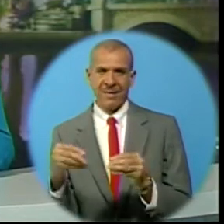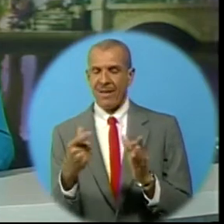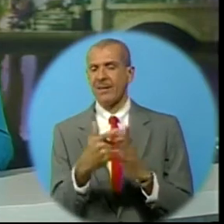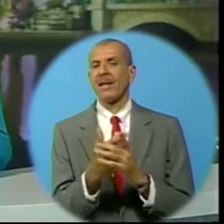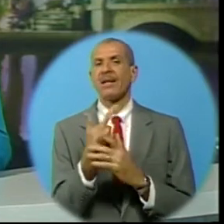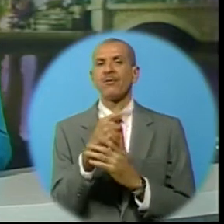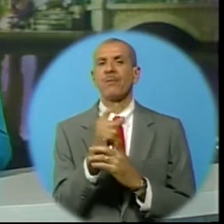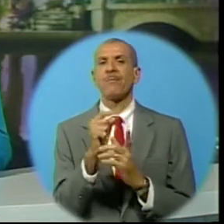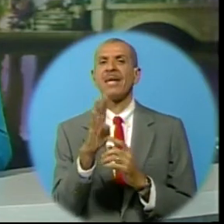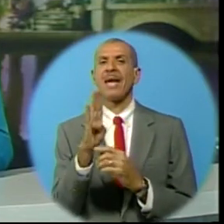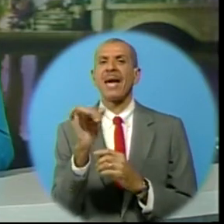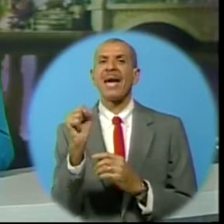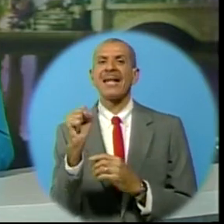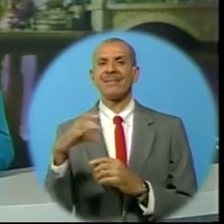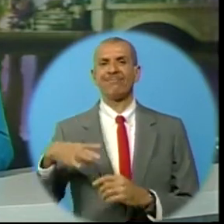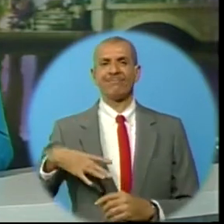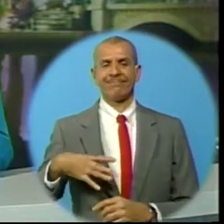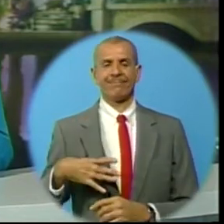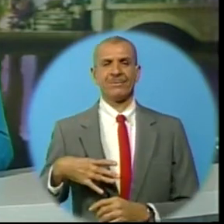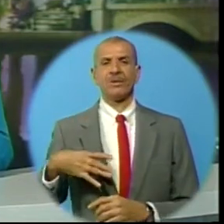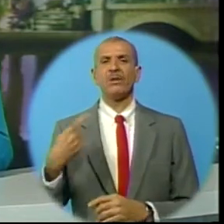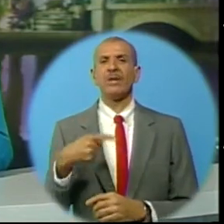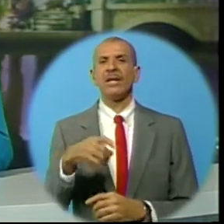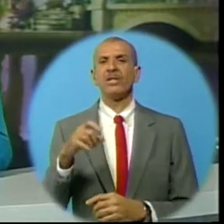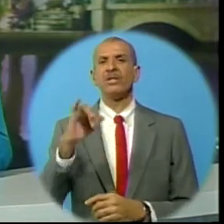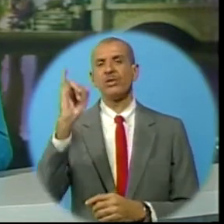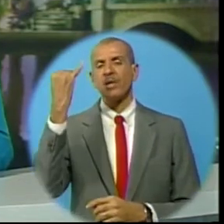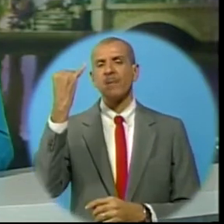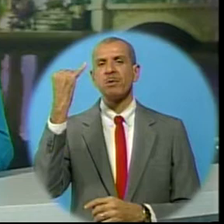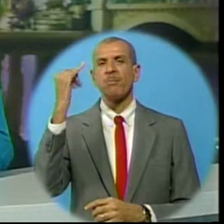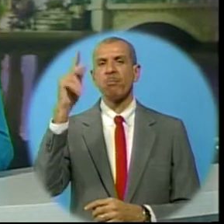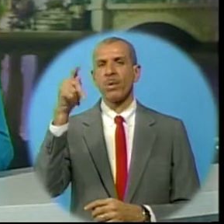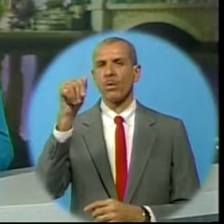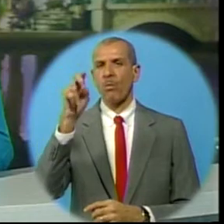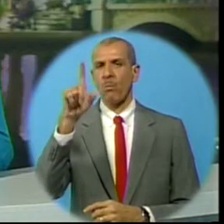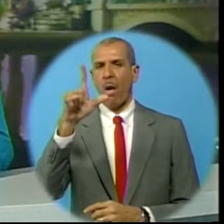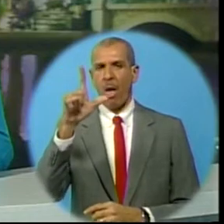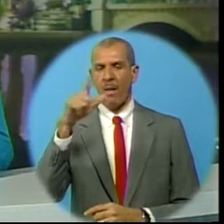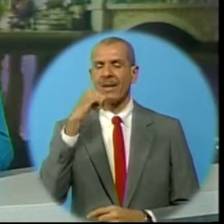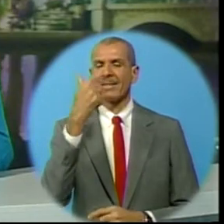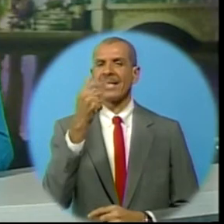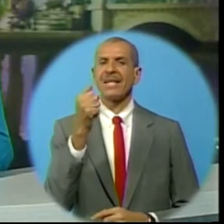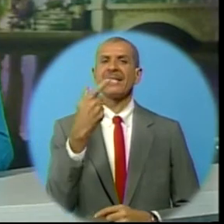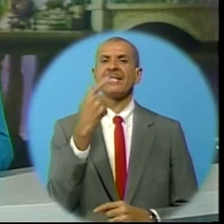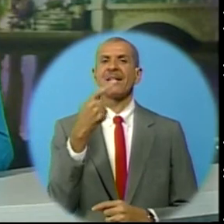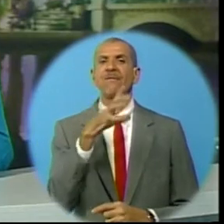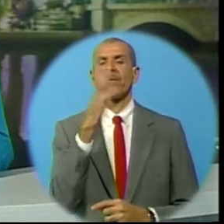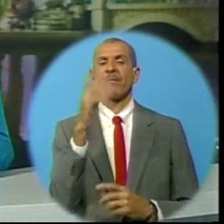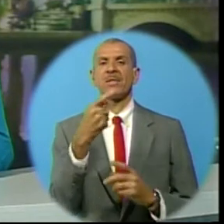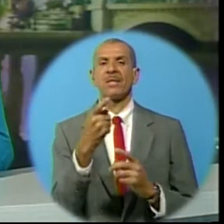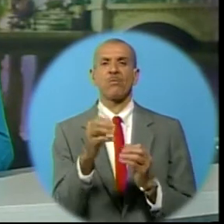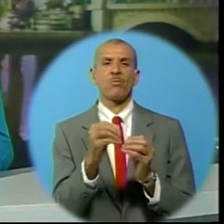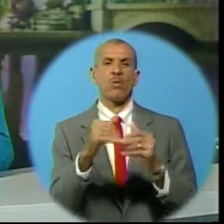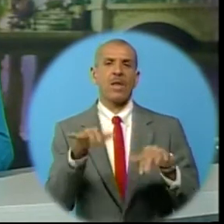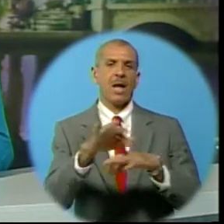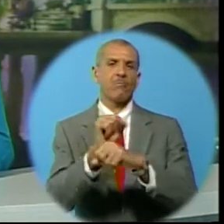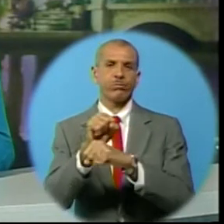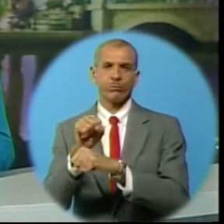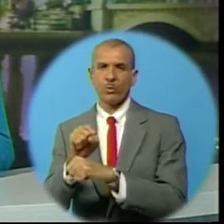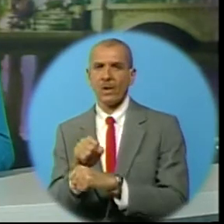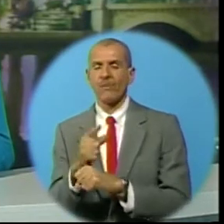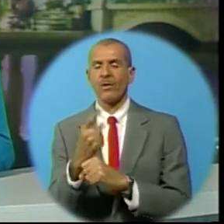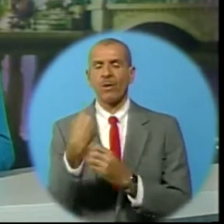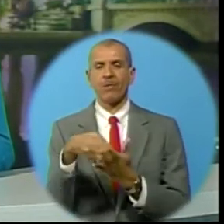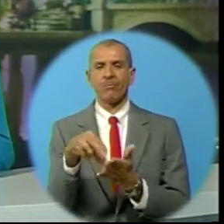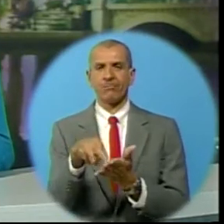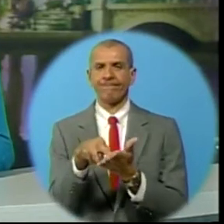from BAS Chief Executive Officer James Paul. He says it has resulted in farmers putting more land into cultivation to meet